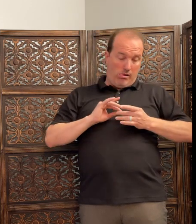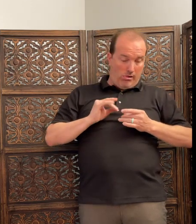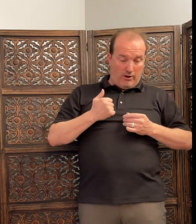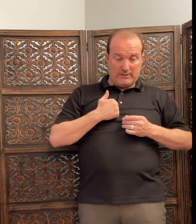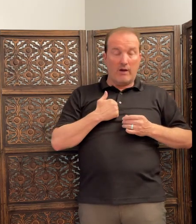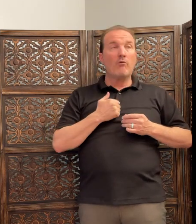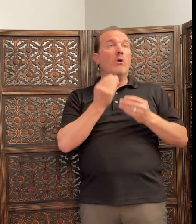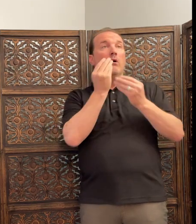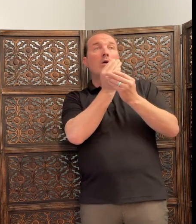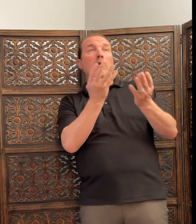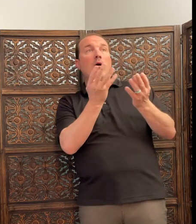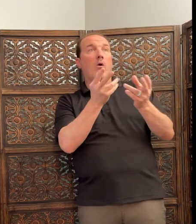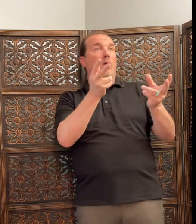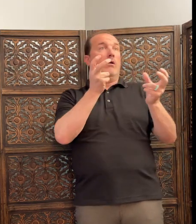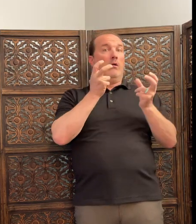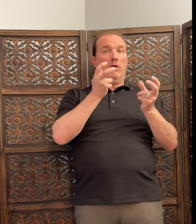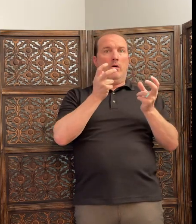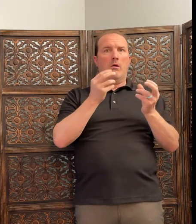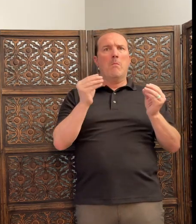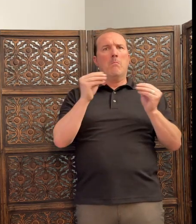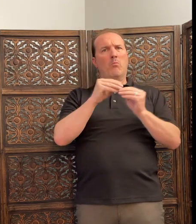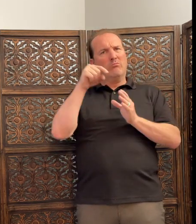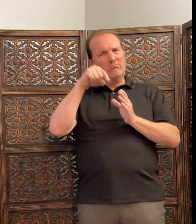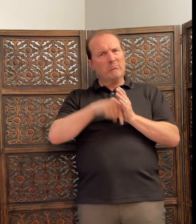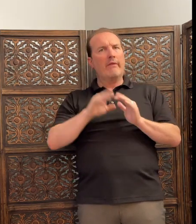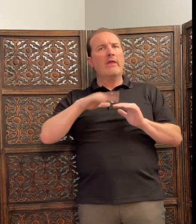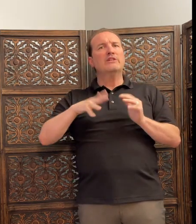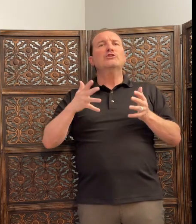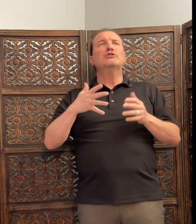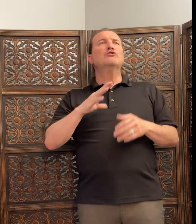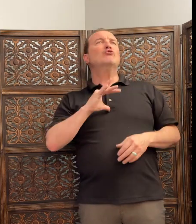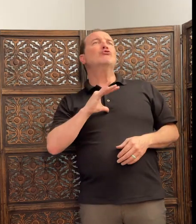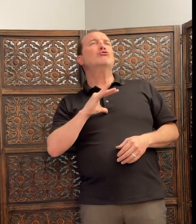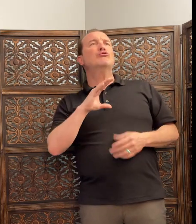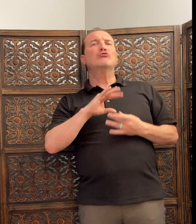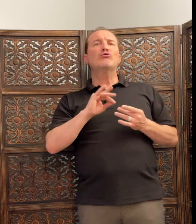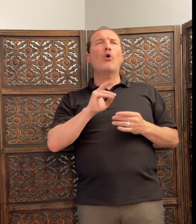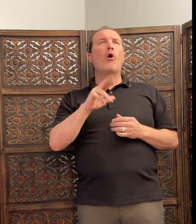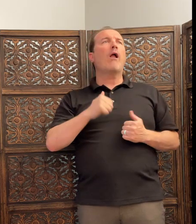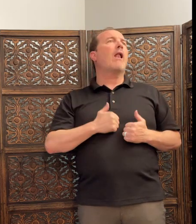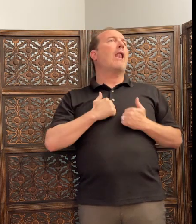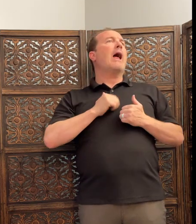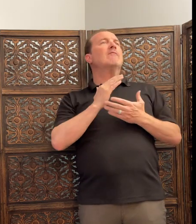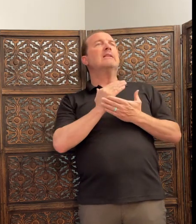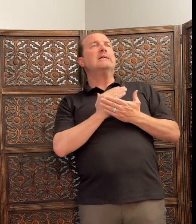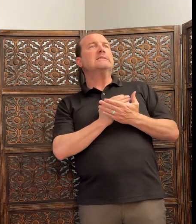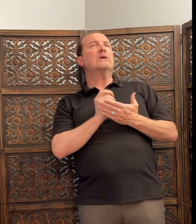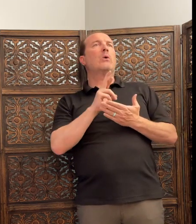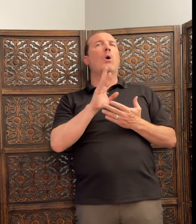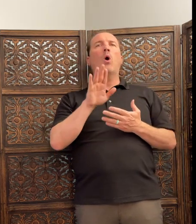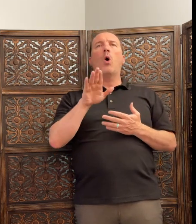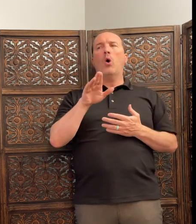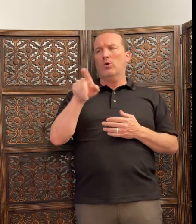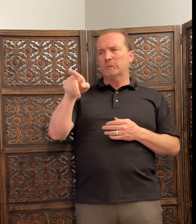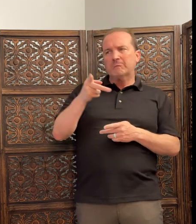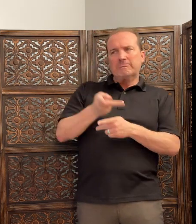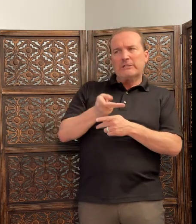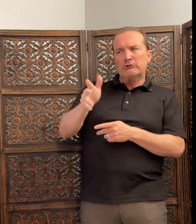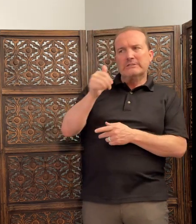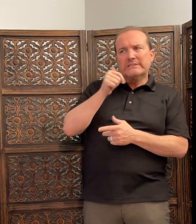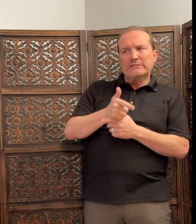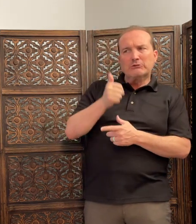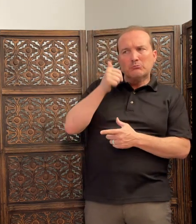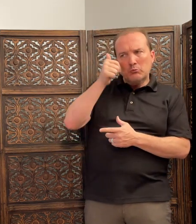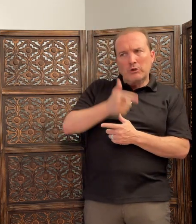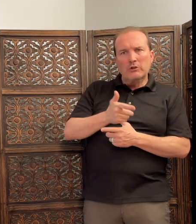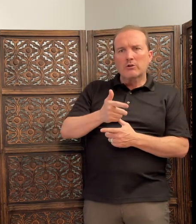told to us or shared with us, can be more profound than just hearing a good story or sharing in a life lesson or being told to look after